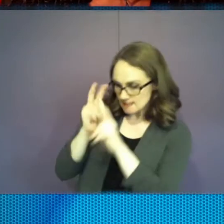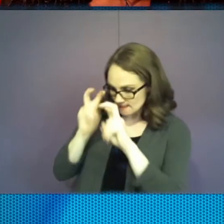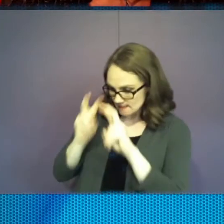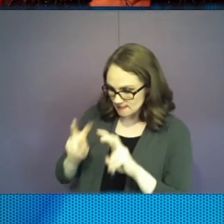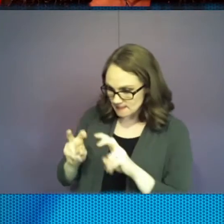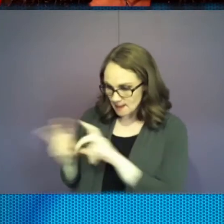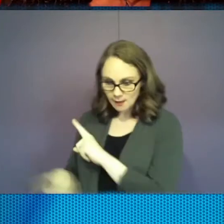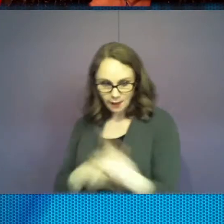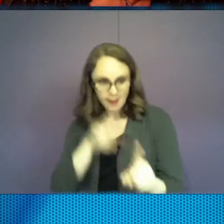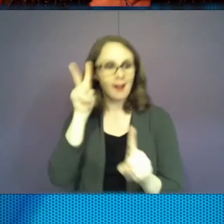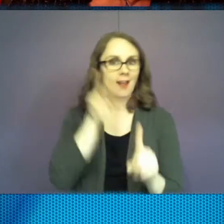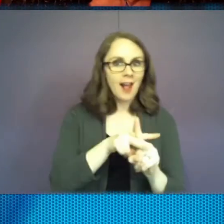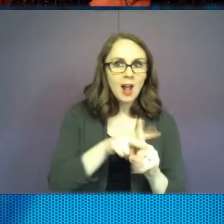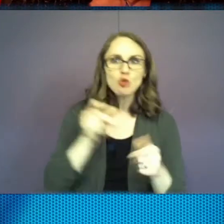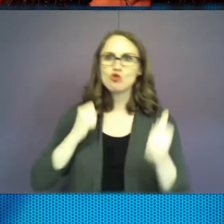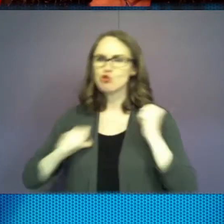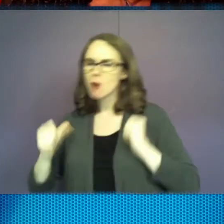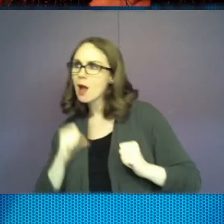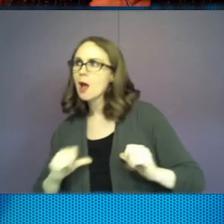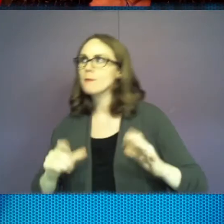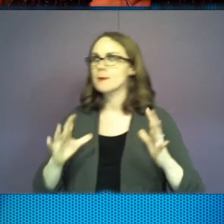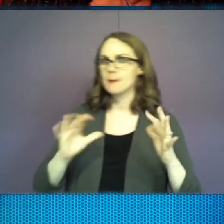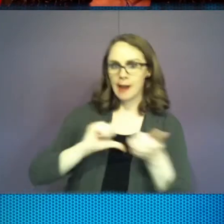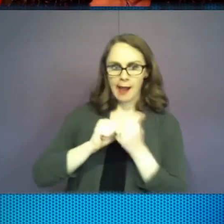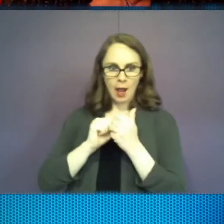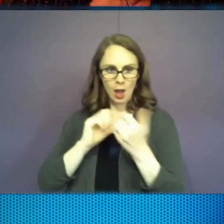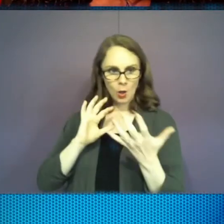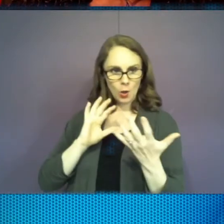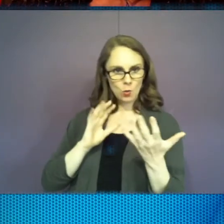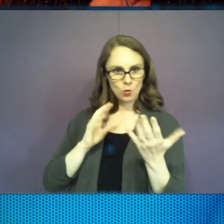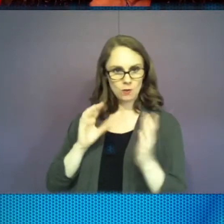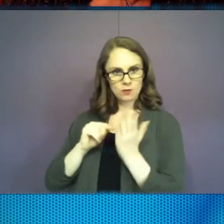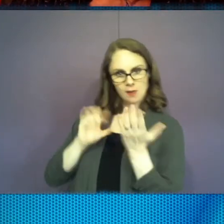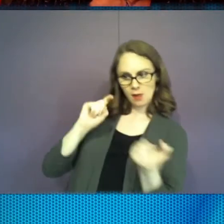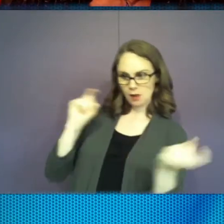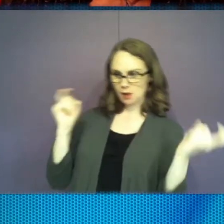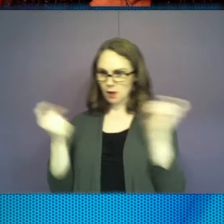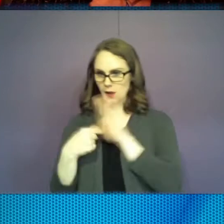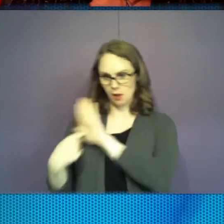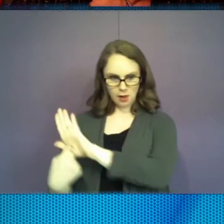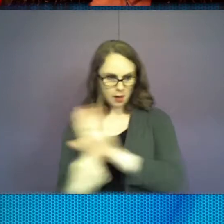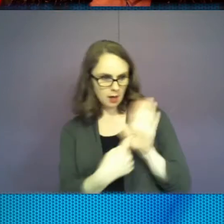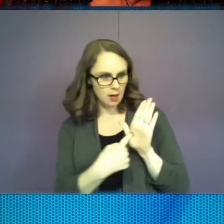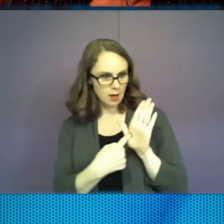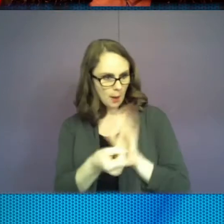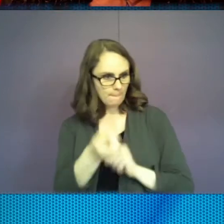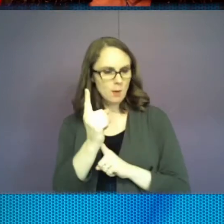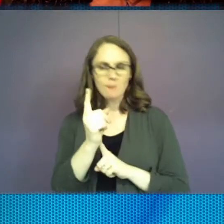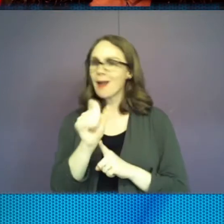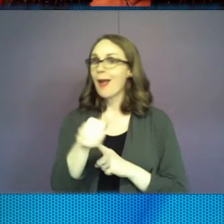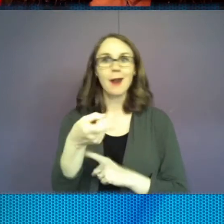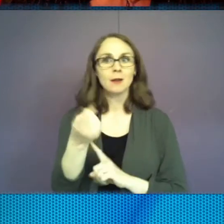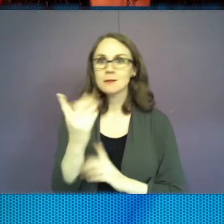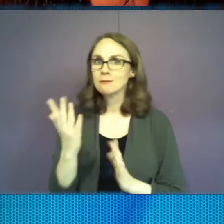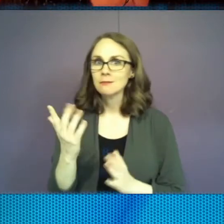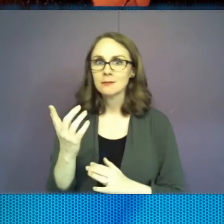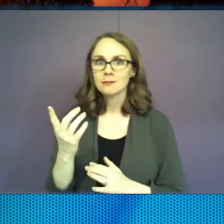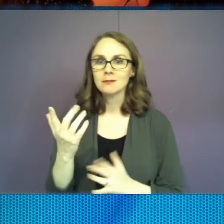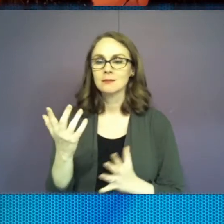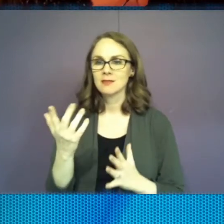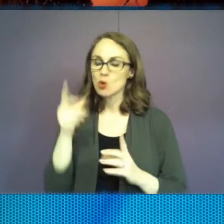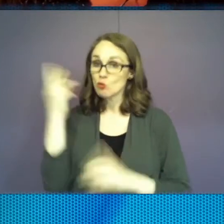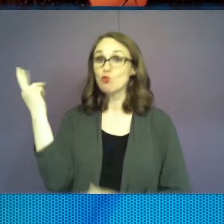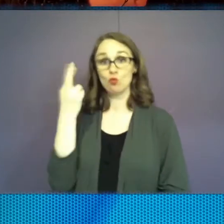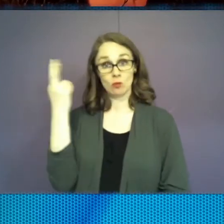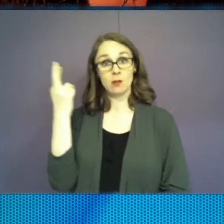theater, the drama, the acting, how you can motivate somebody in any moment for the people can stay. This is the